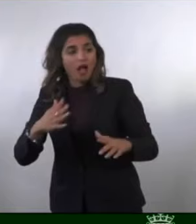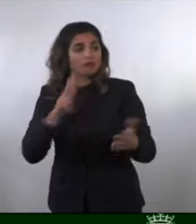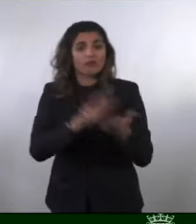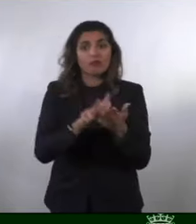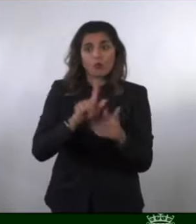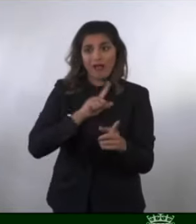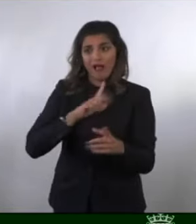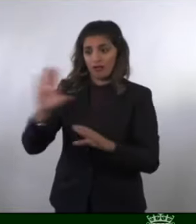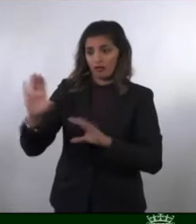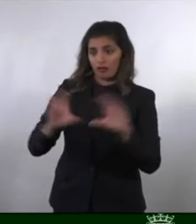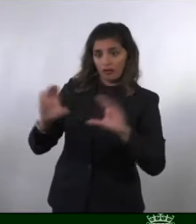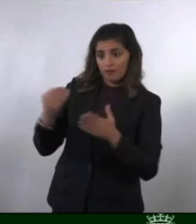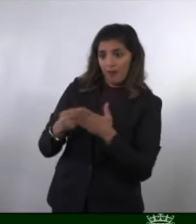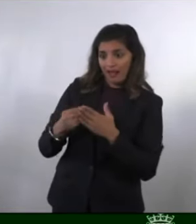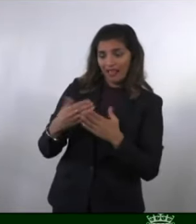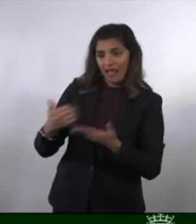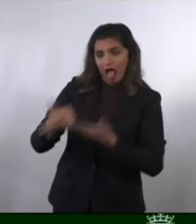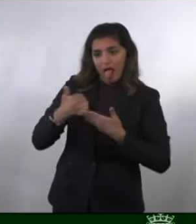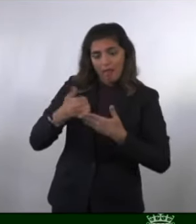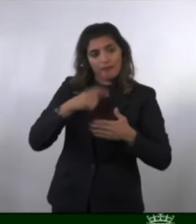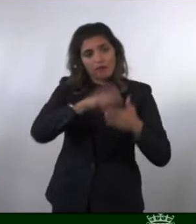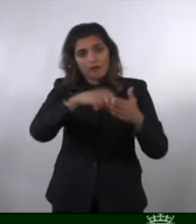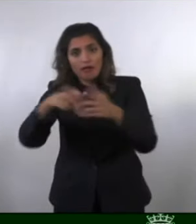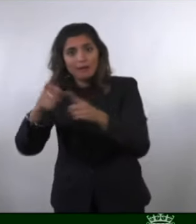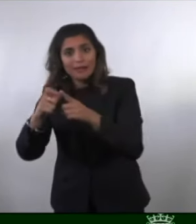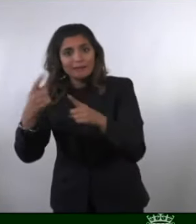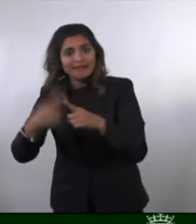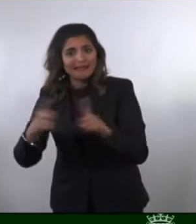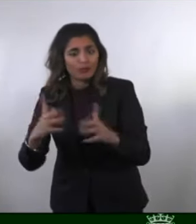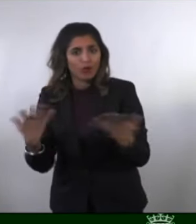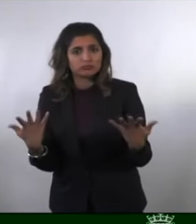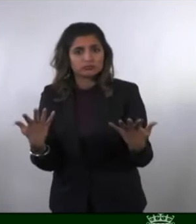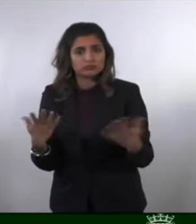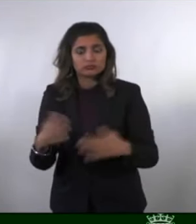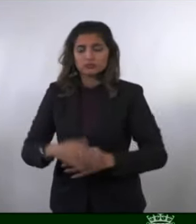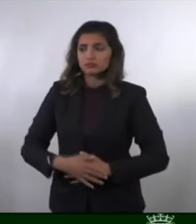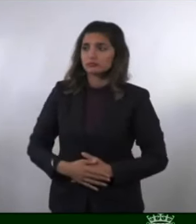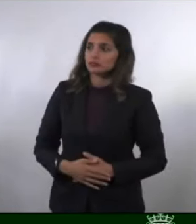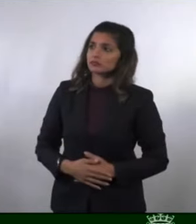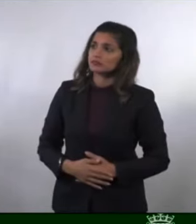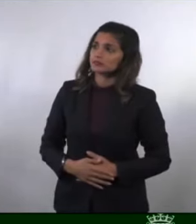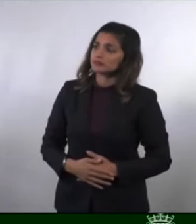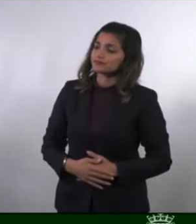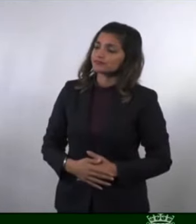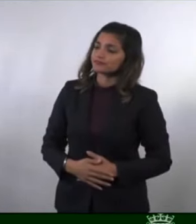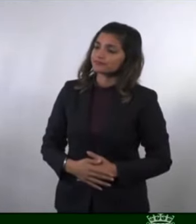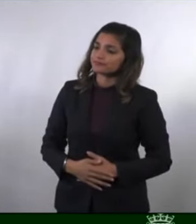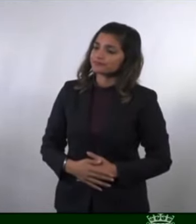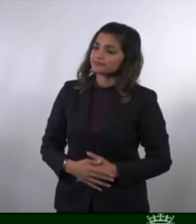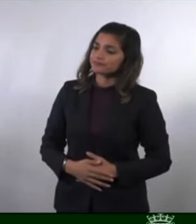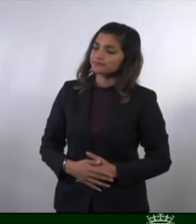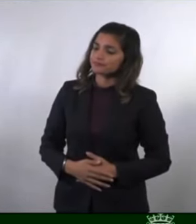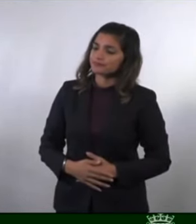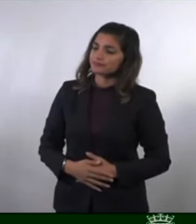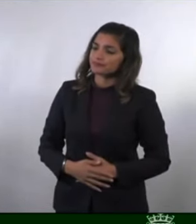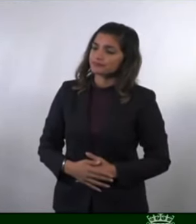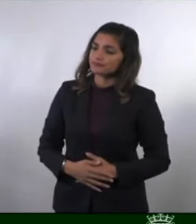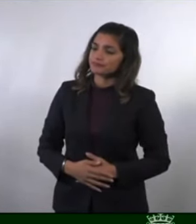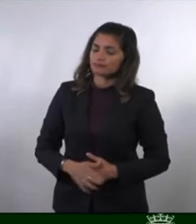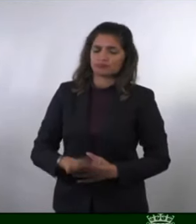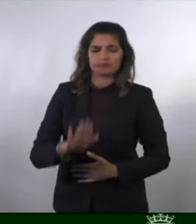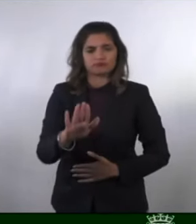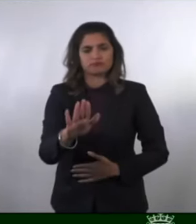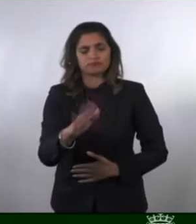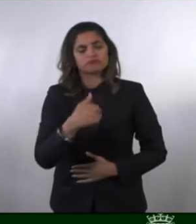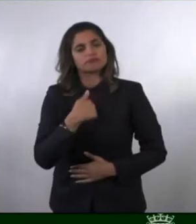money? Minister. Well, I thank prison workers and all who have done an